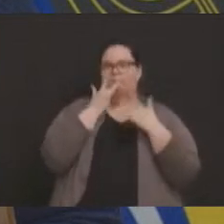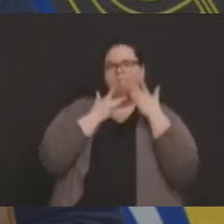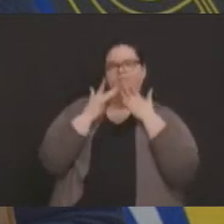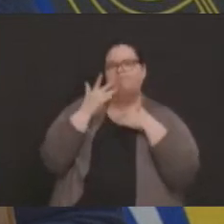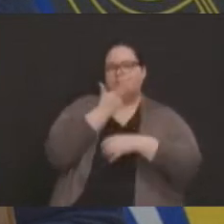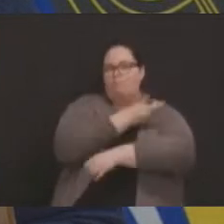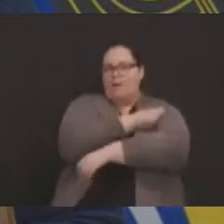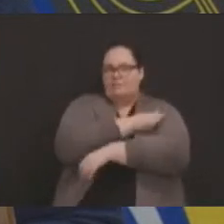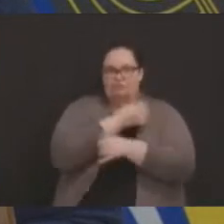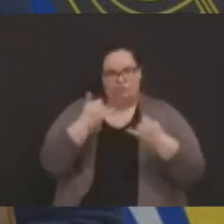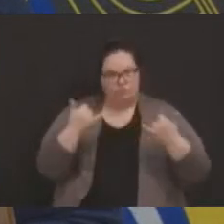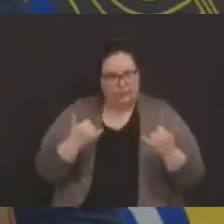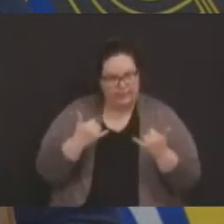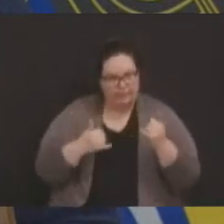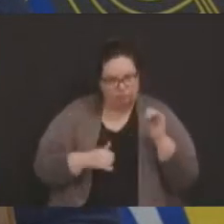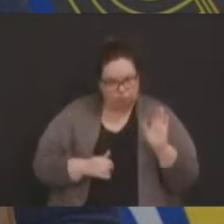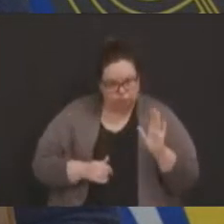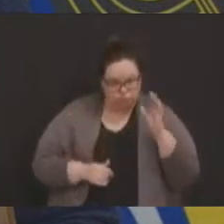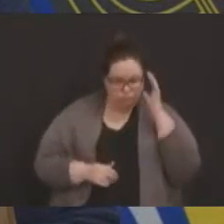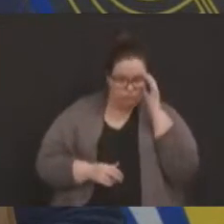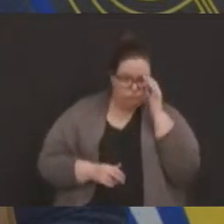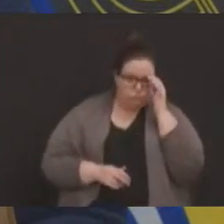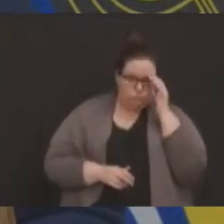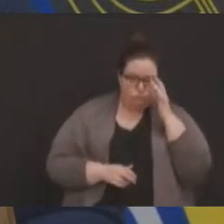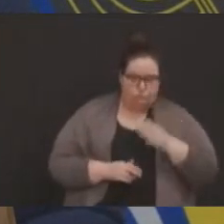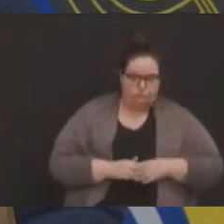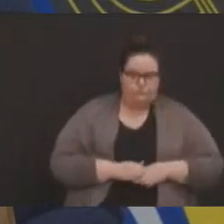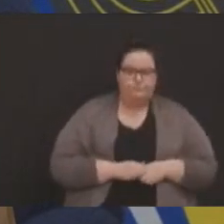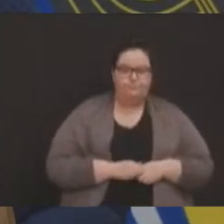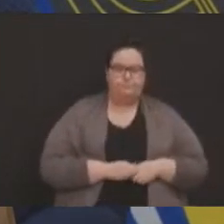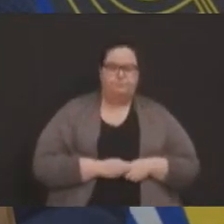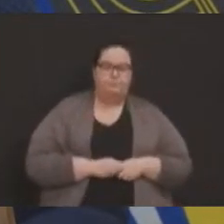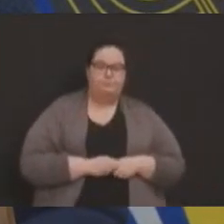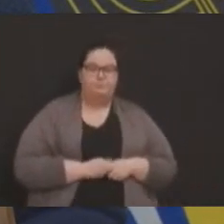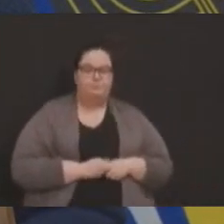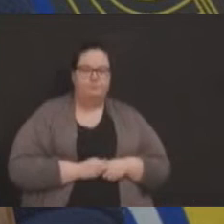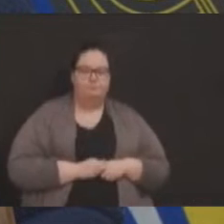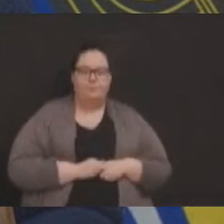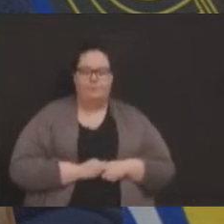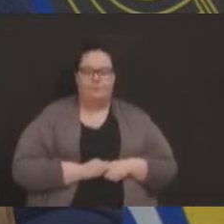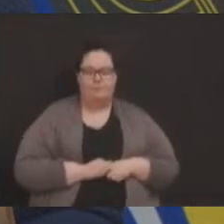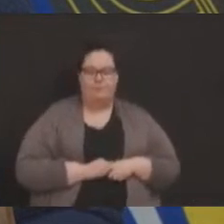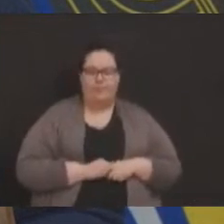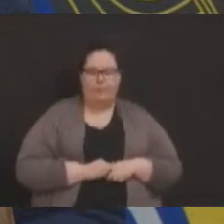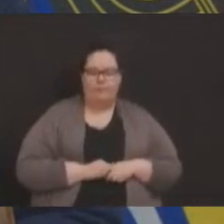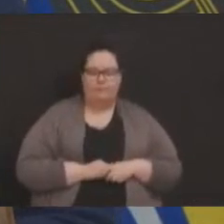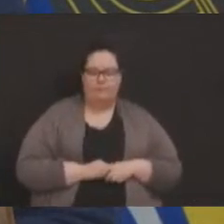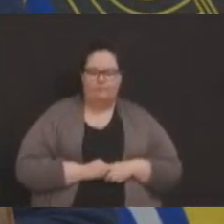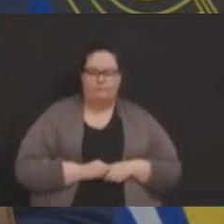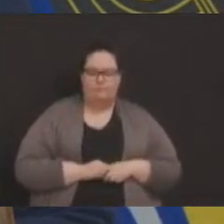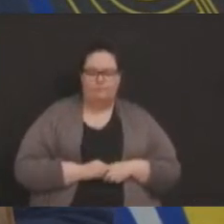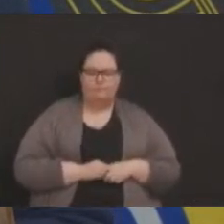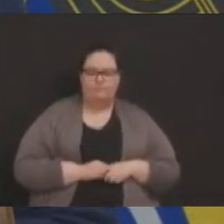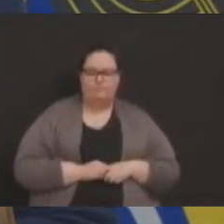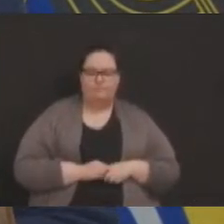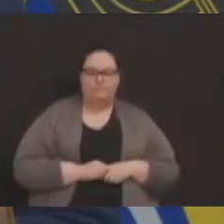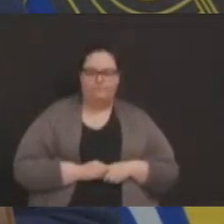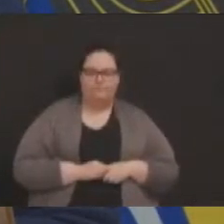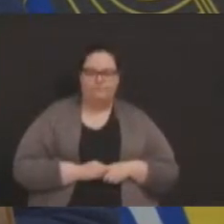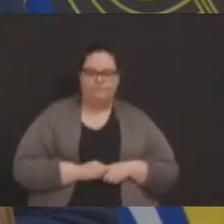We have to some extent, rely on our federal government to get us the supplies we needed and we